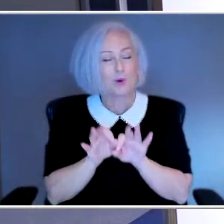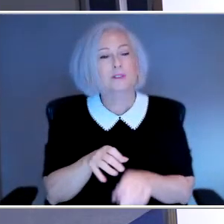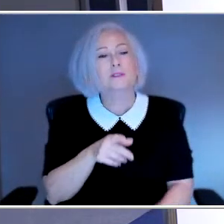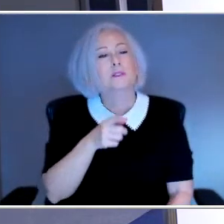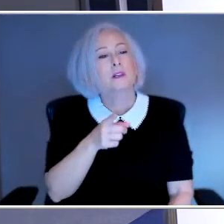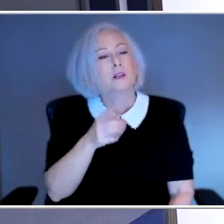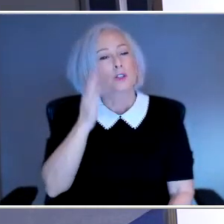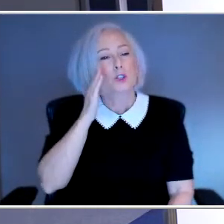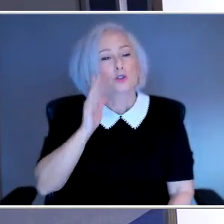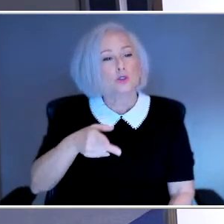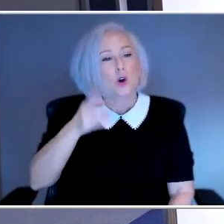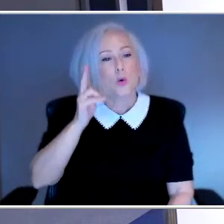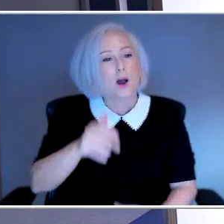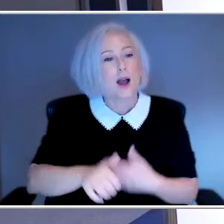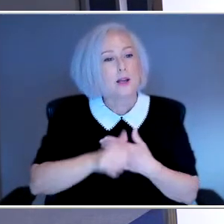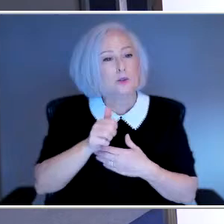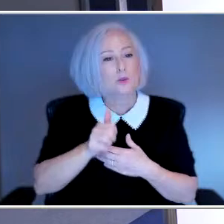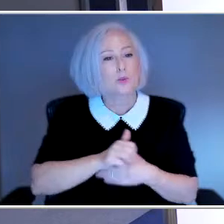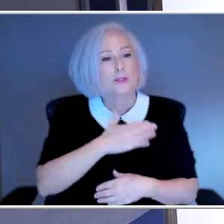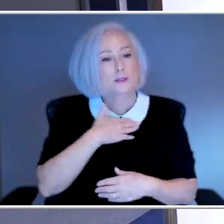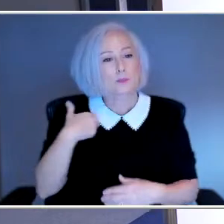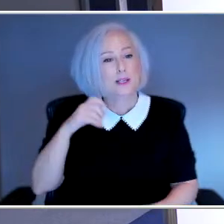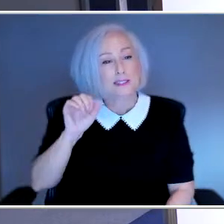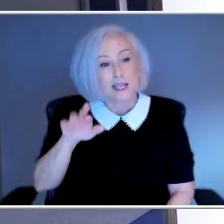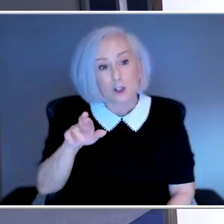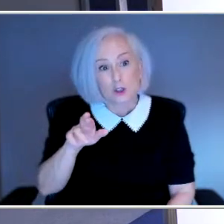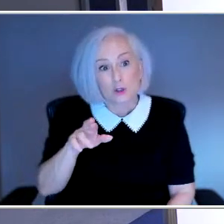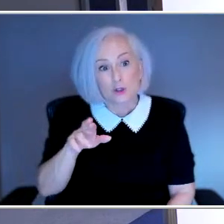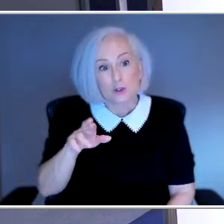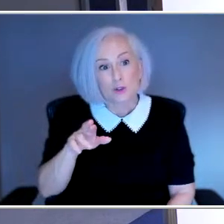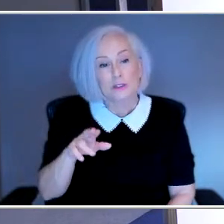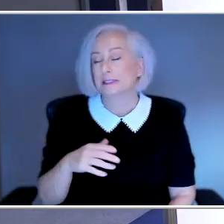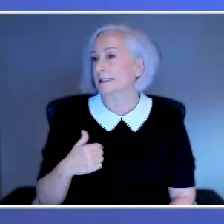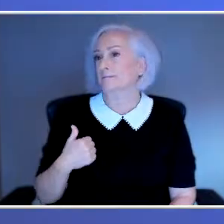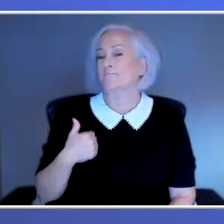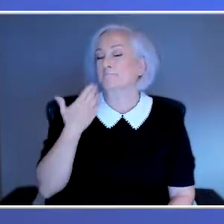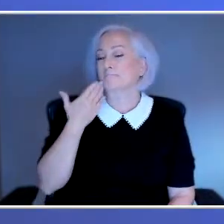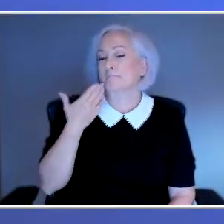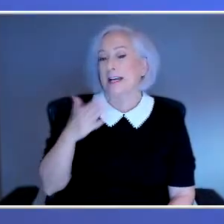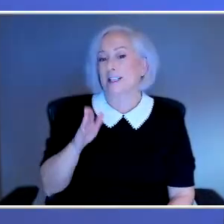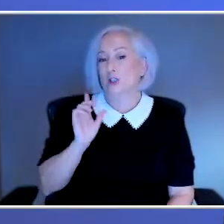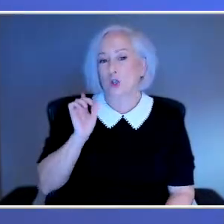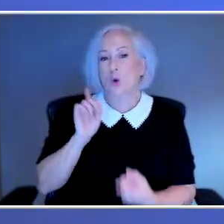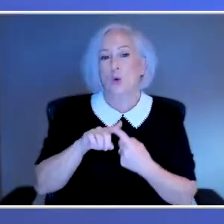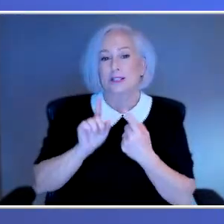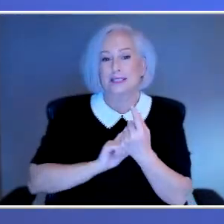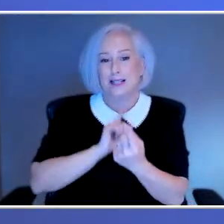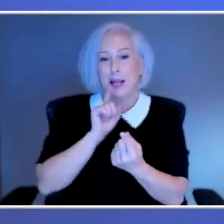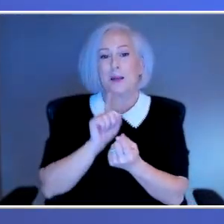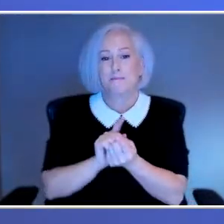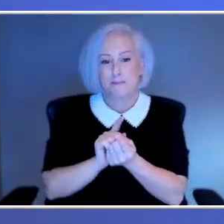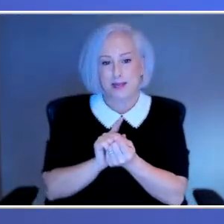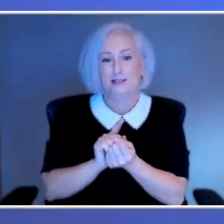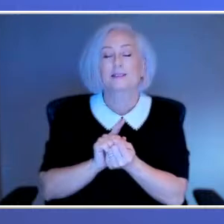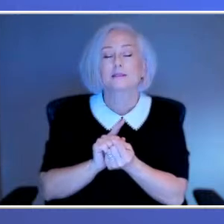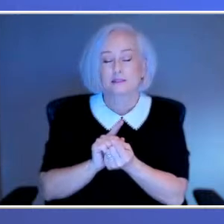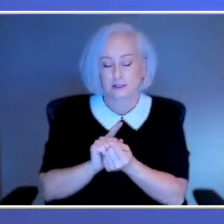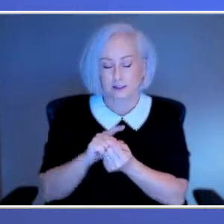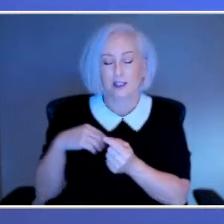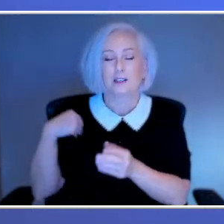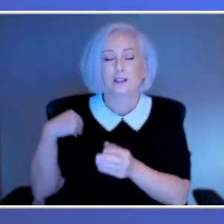well? When did you learn this? I did not know until I met with the genetic counselor. She went